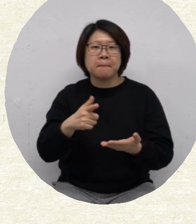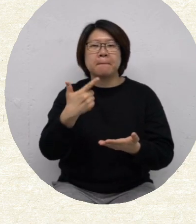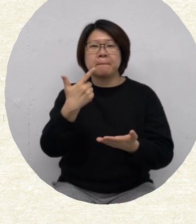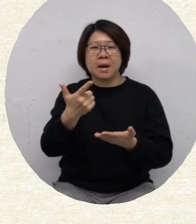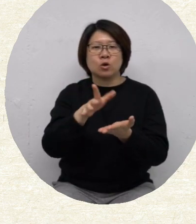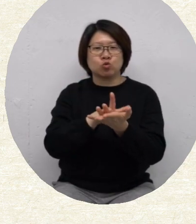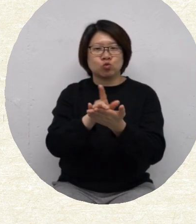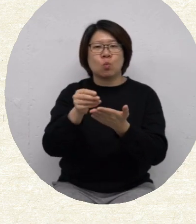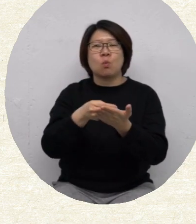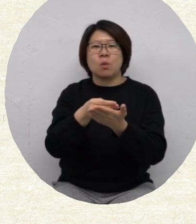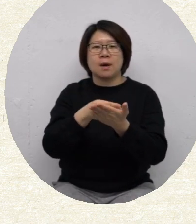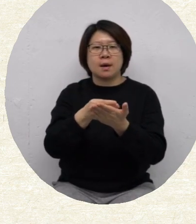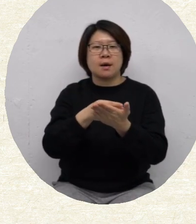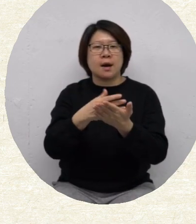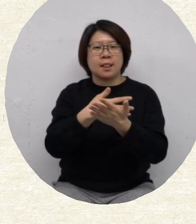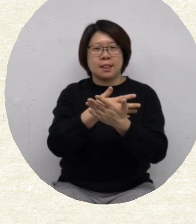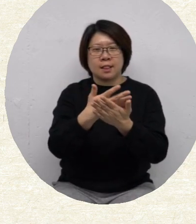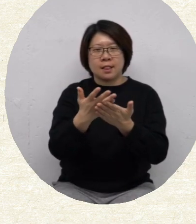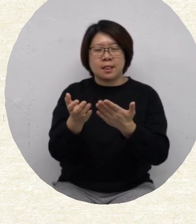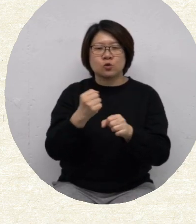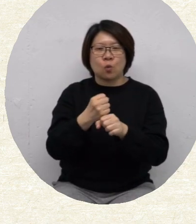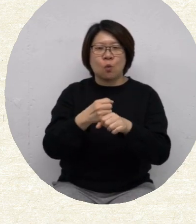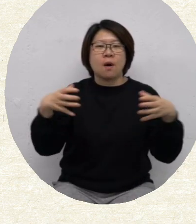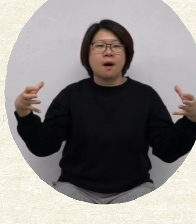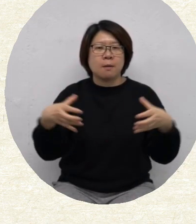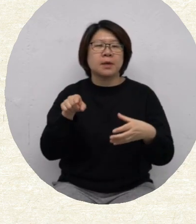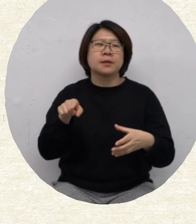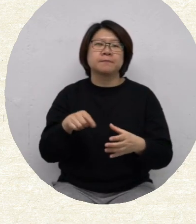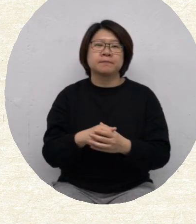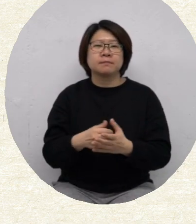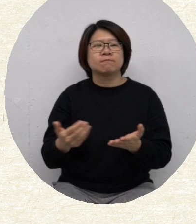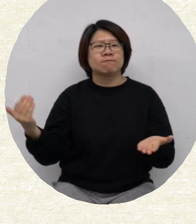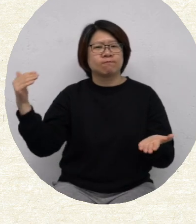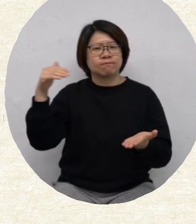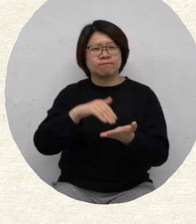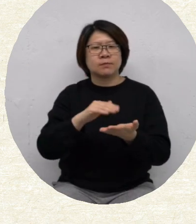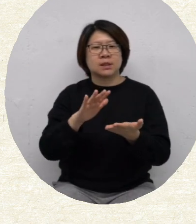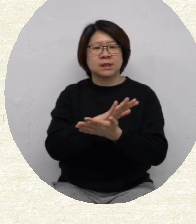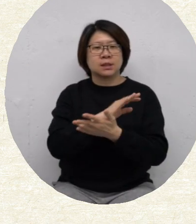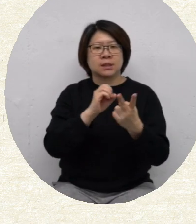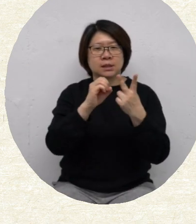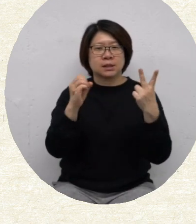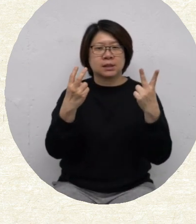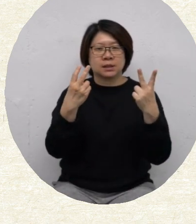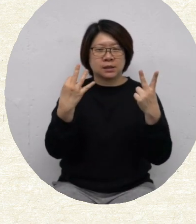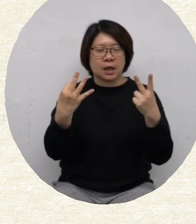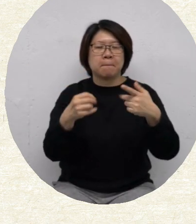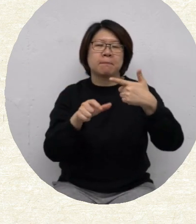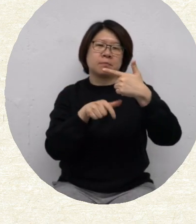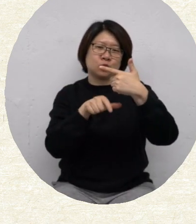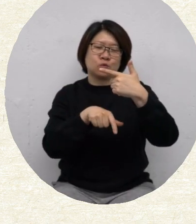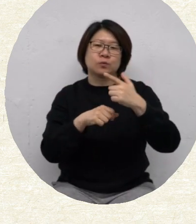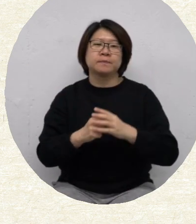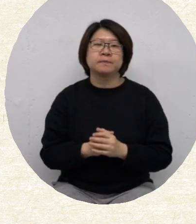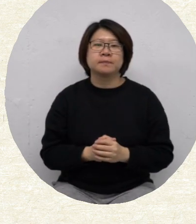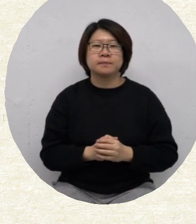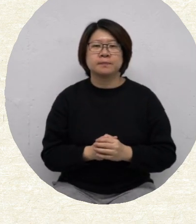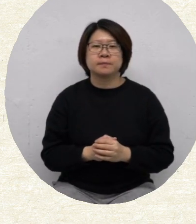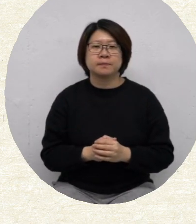Through these translated images and forms, I hope to explore the notion of familiarity,